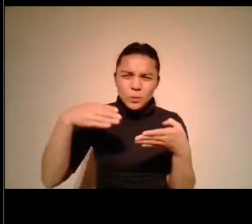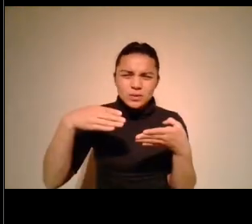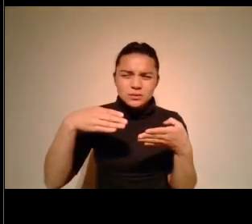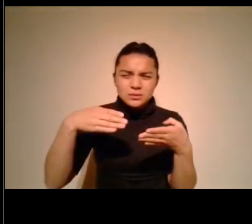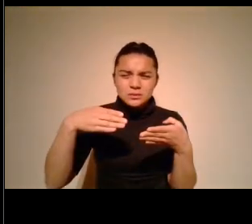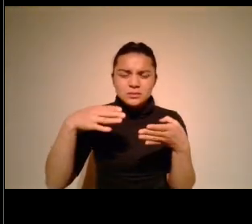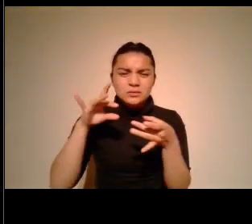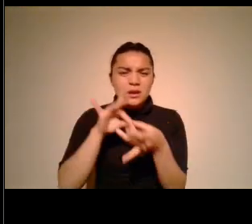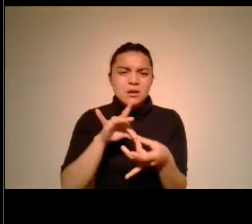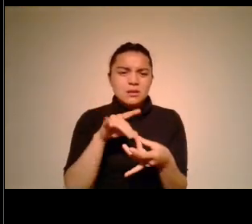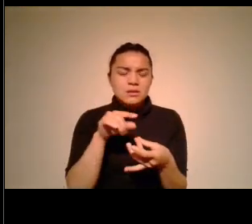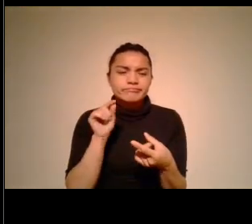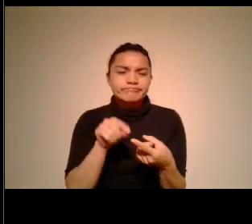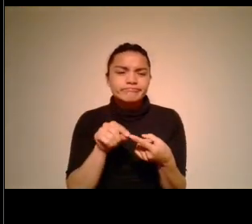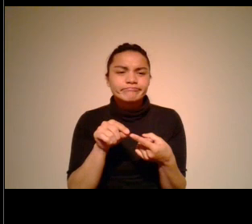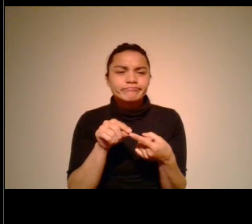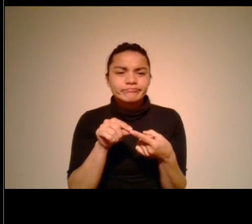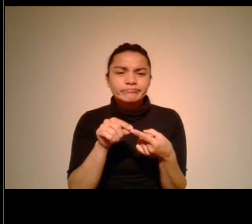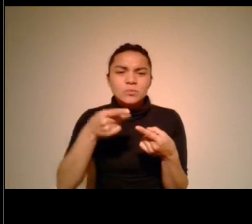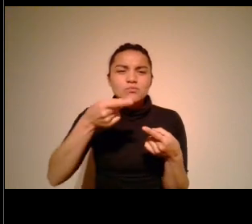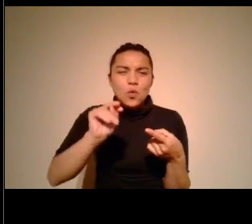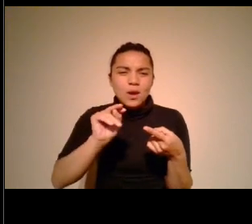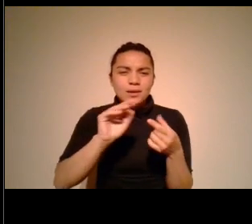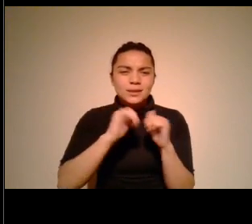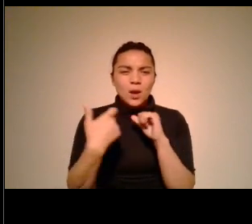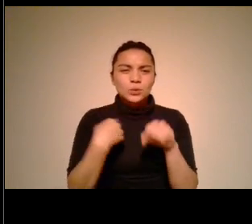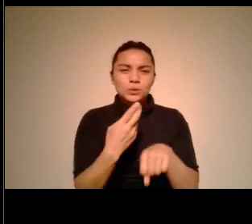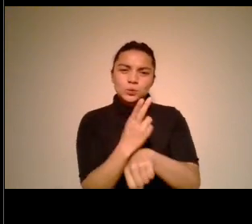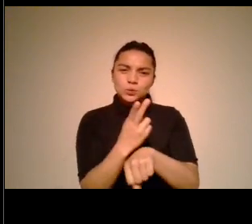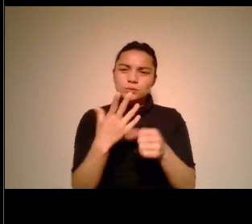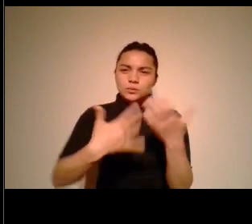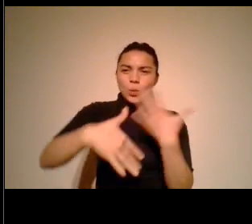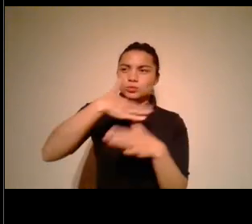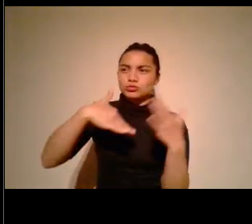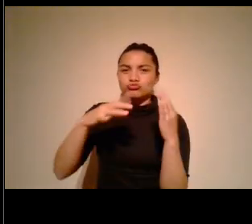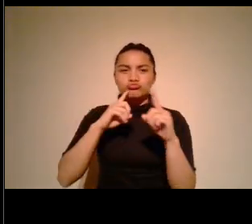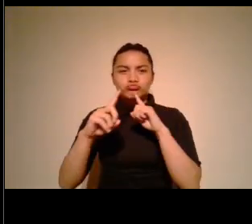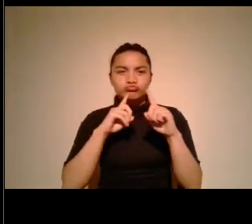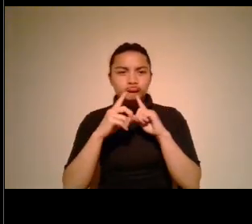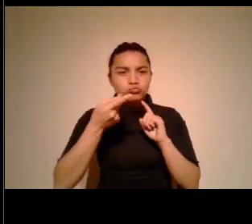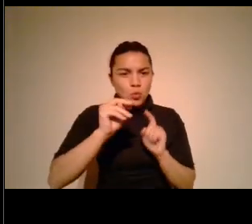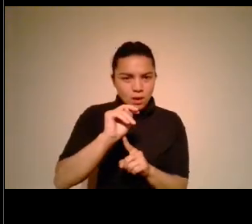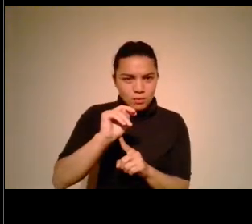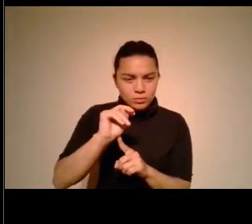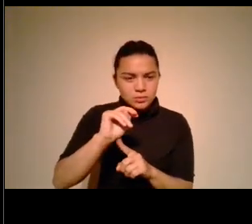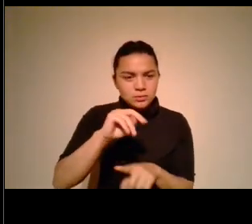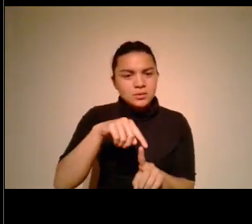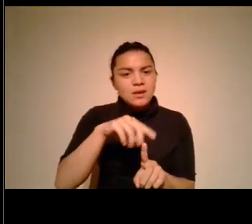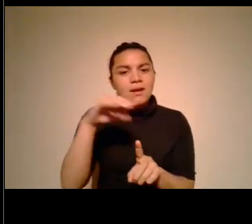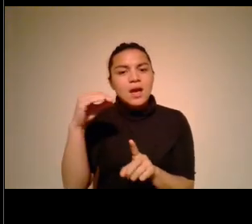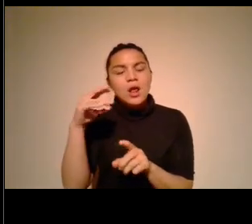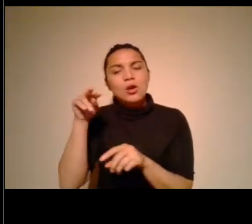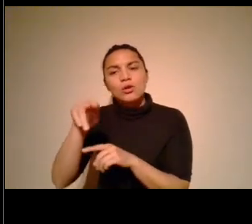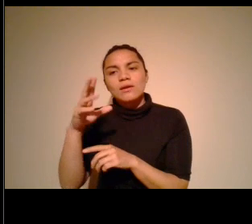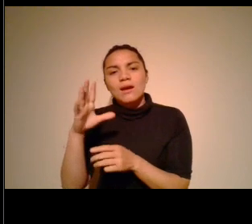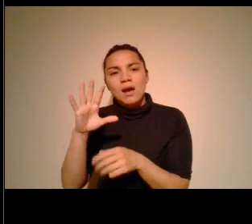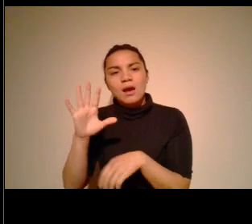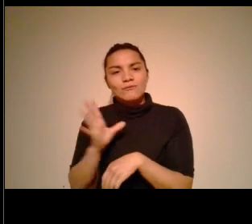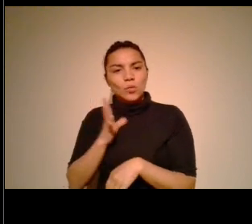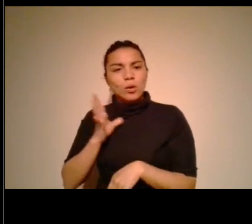on looking at pronouns in their social context, but also looking at how formal models, my background training is